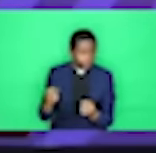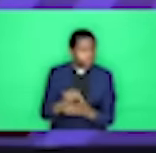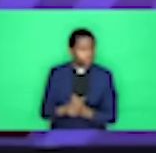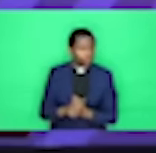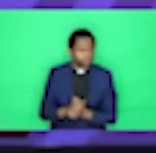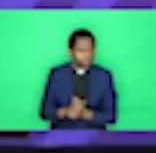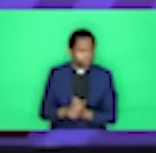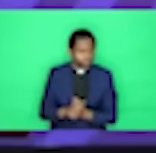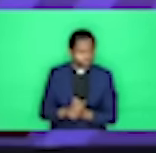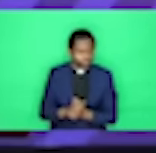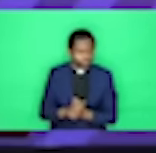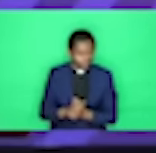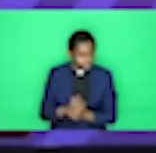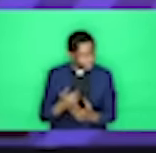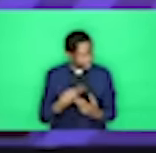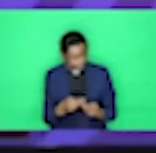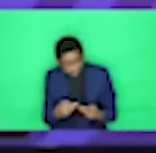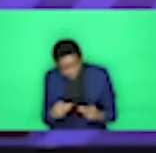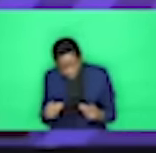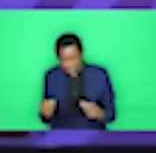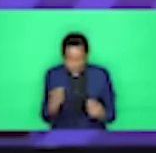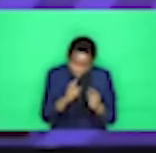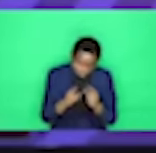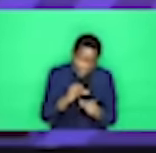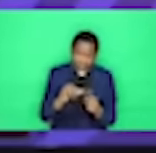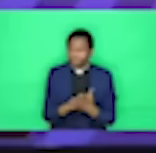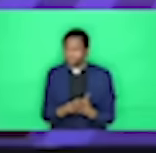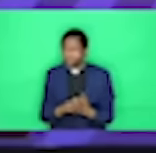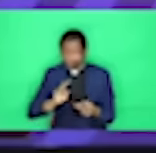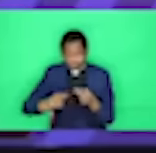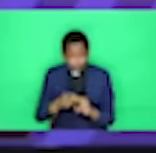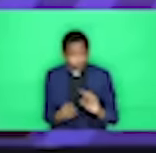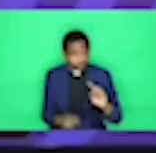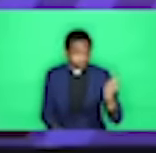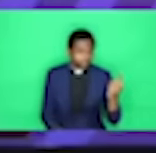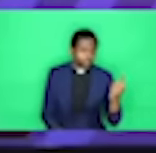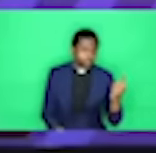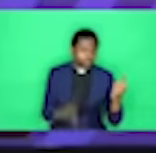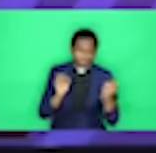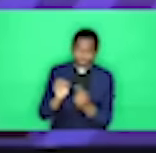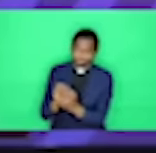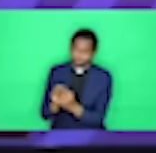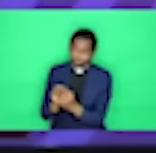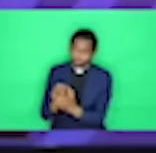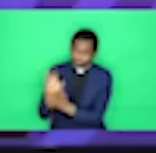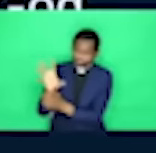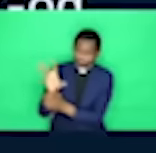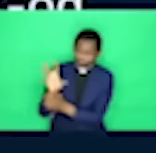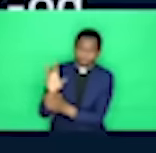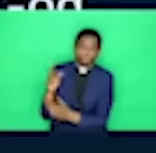I'll talk about a couple of them. Number one, you can project the first one. They